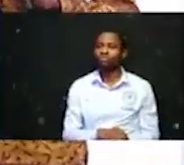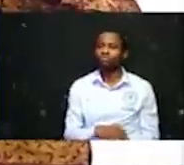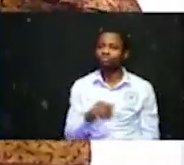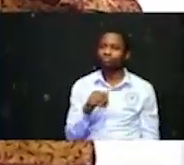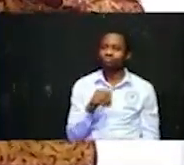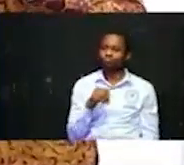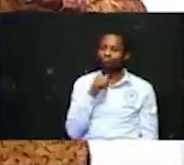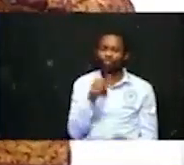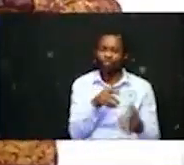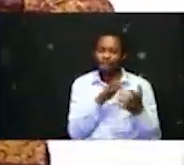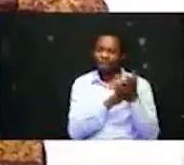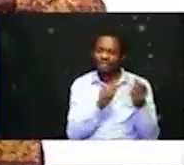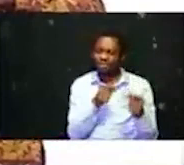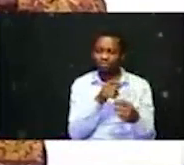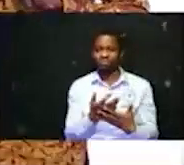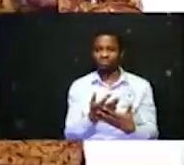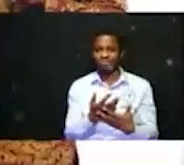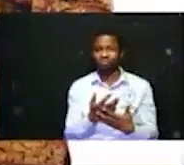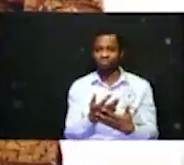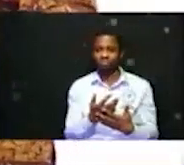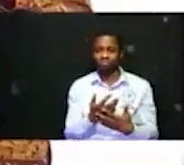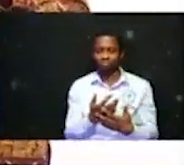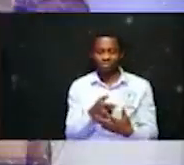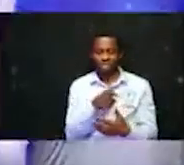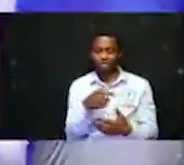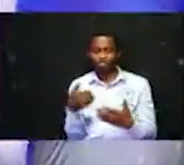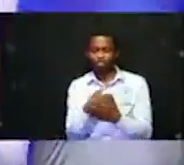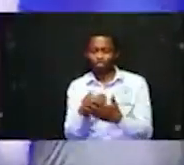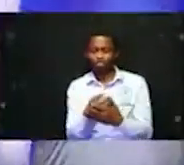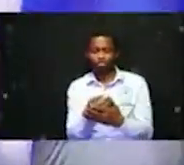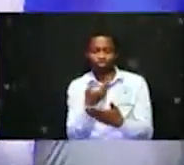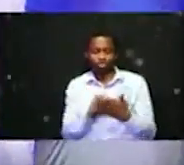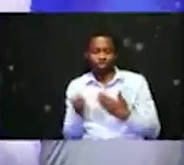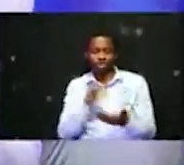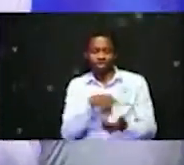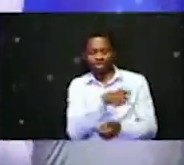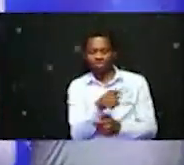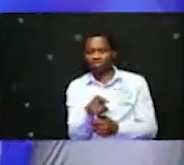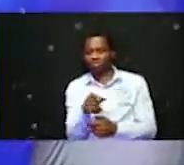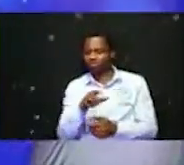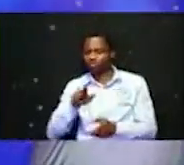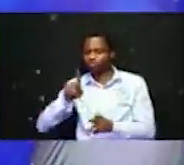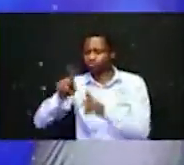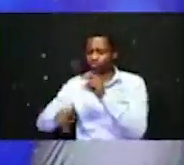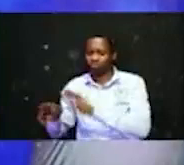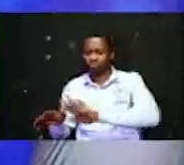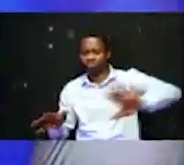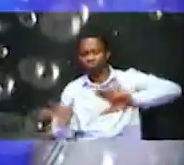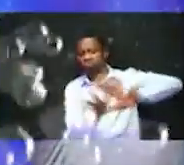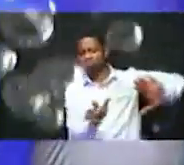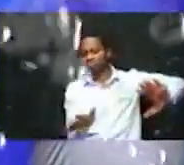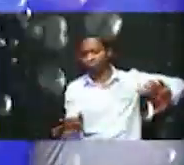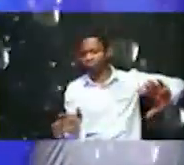nyini se oyosueni. Now this new convert is shouldered away because people think that he is still that old